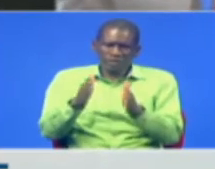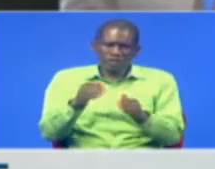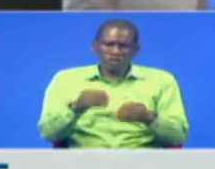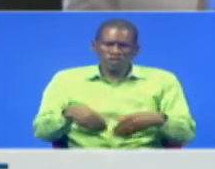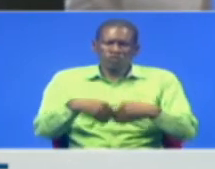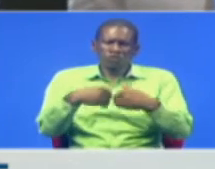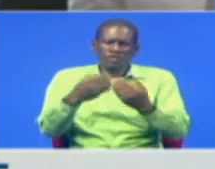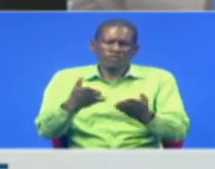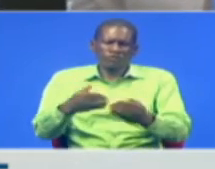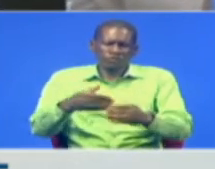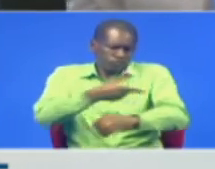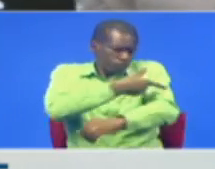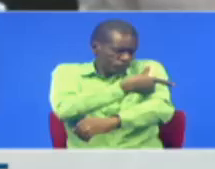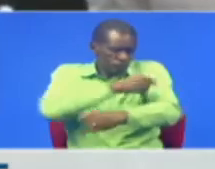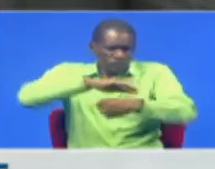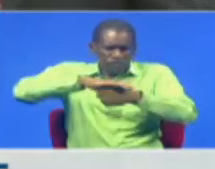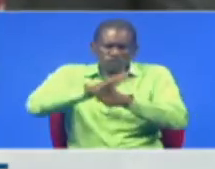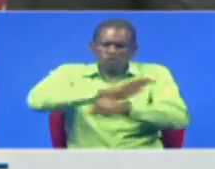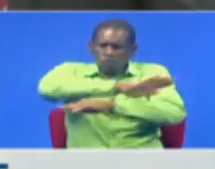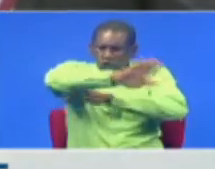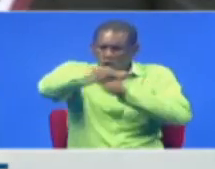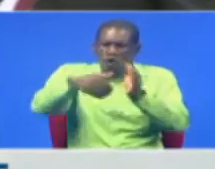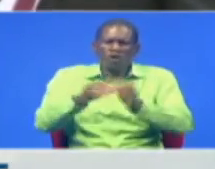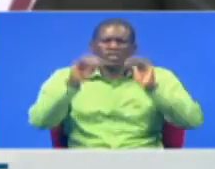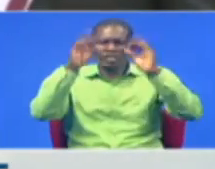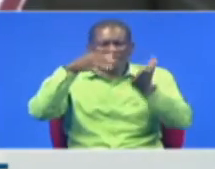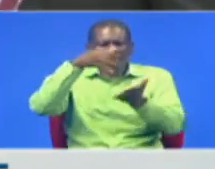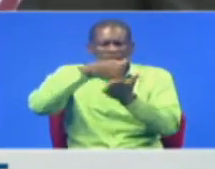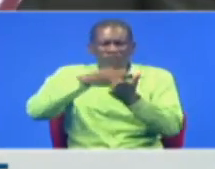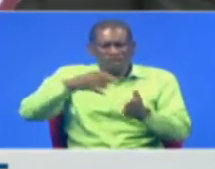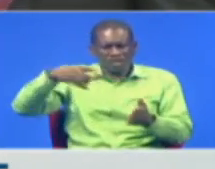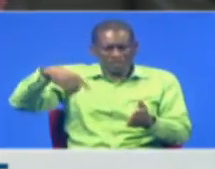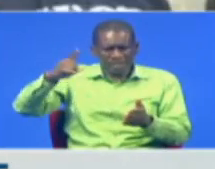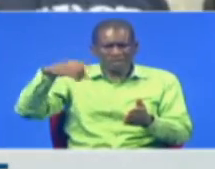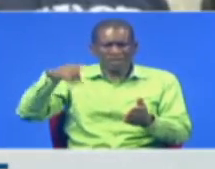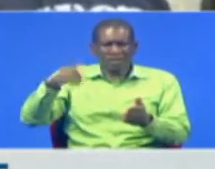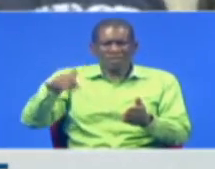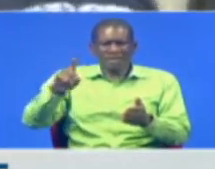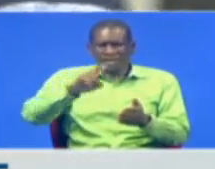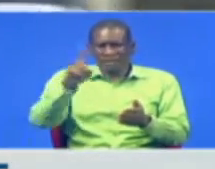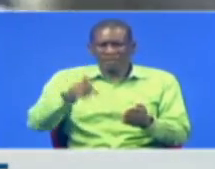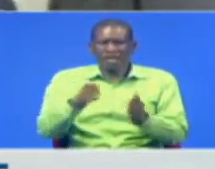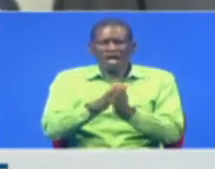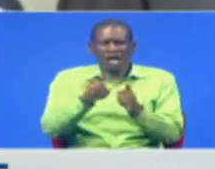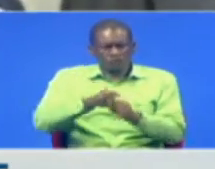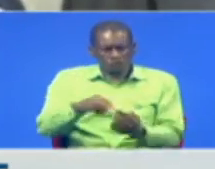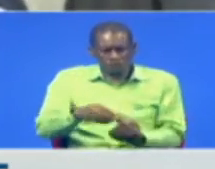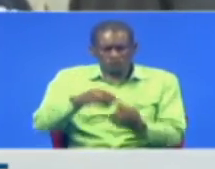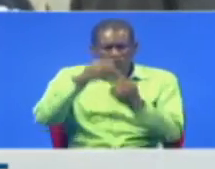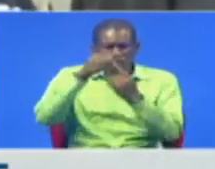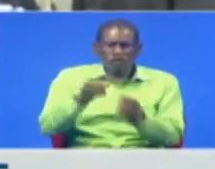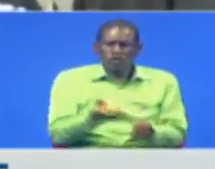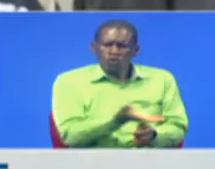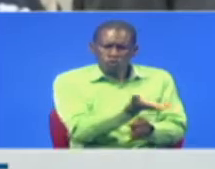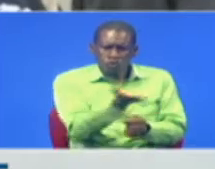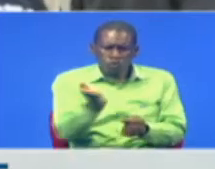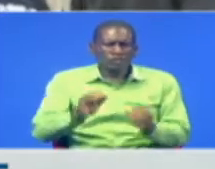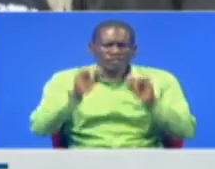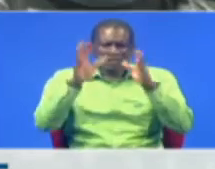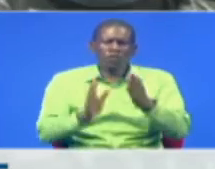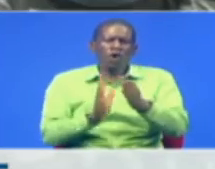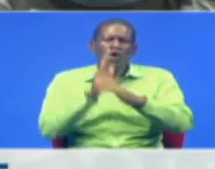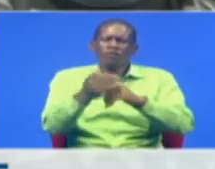COVID-19 vaccinations to all teachers who will be involved in the marking exercise while giving priority to those above the age of